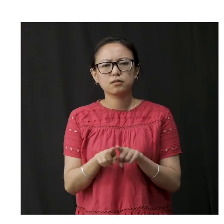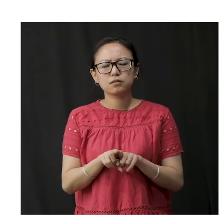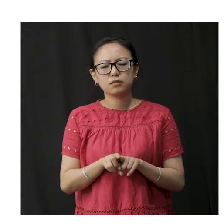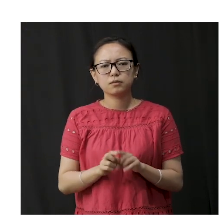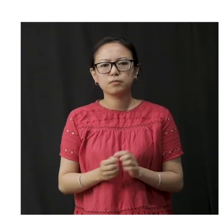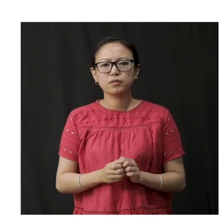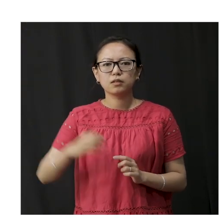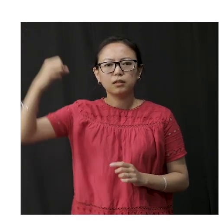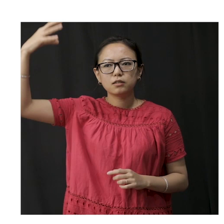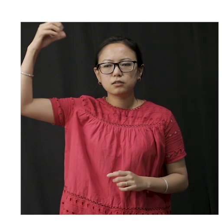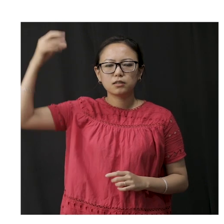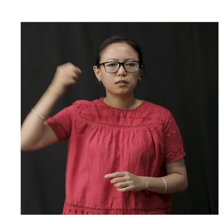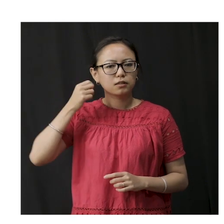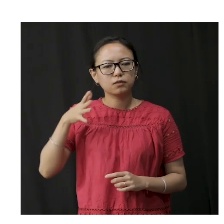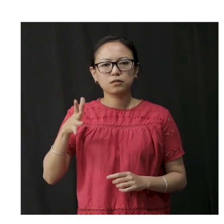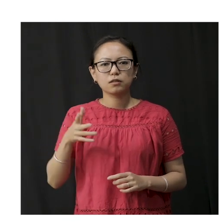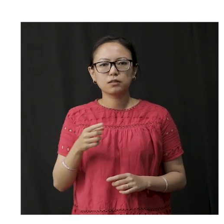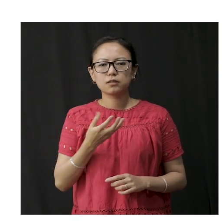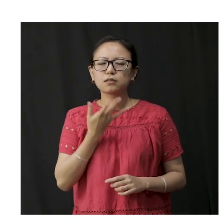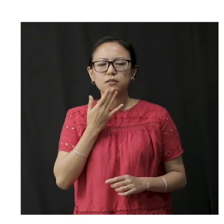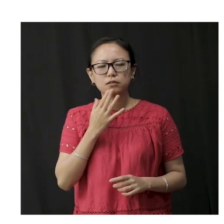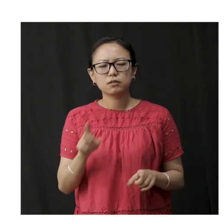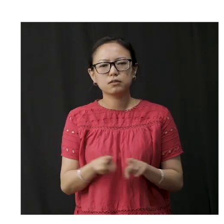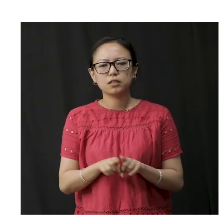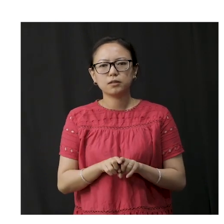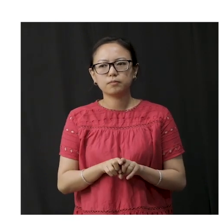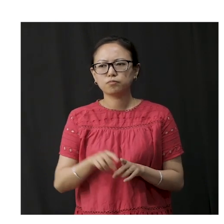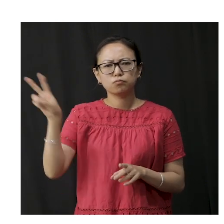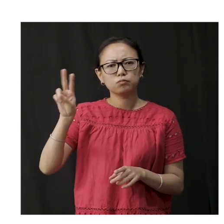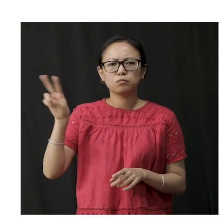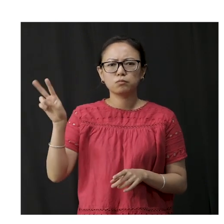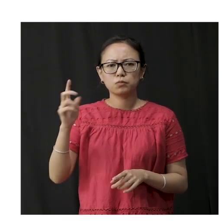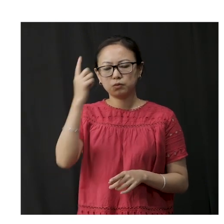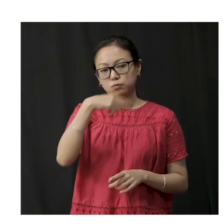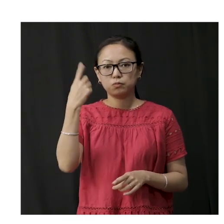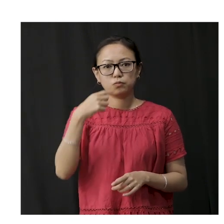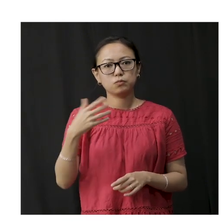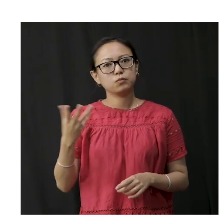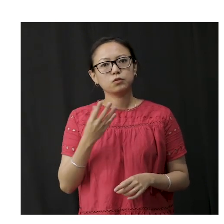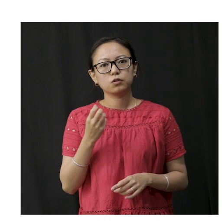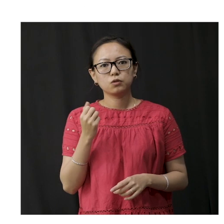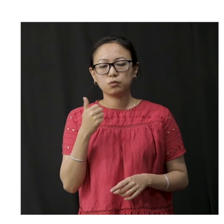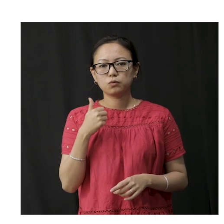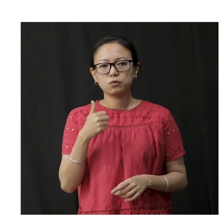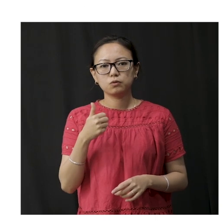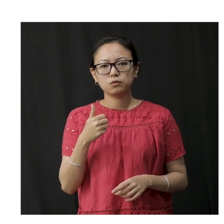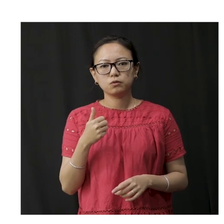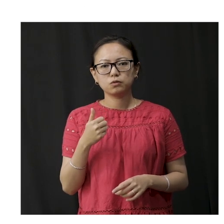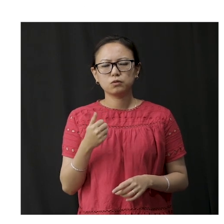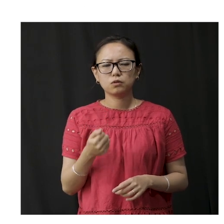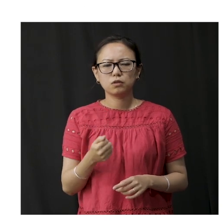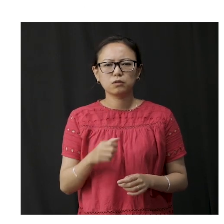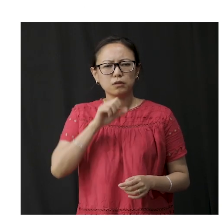like gold, and both are very lovely and very, very old. God hung them